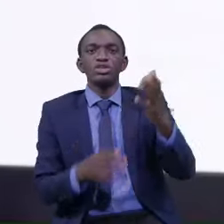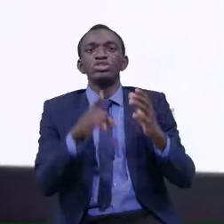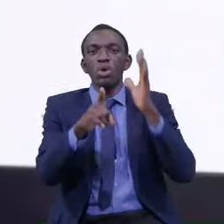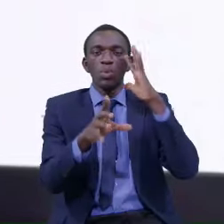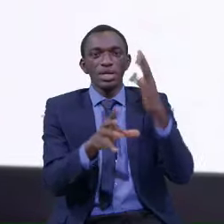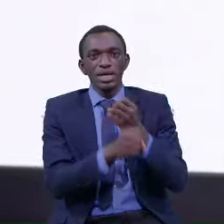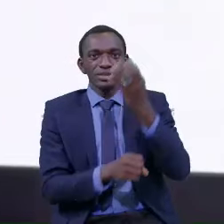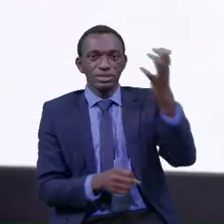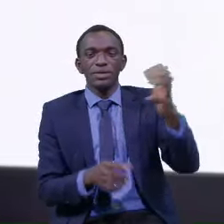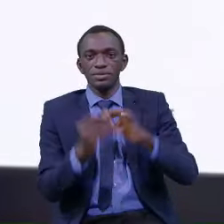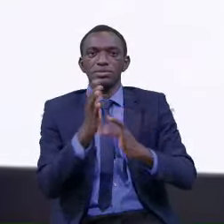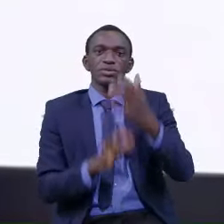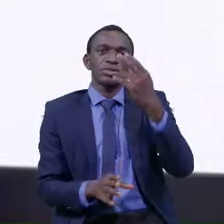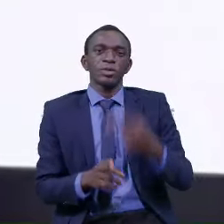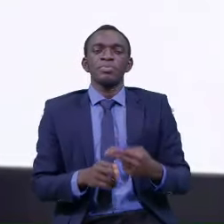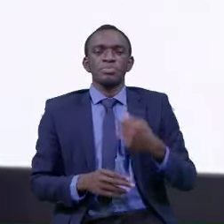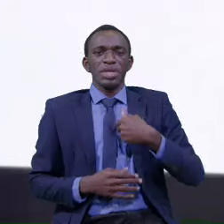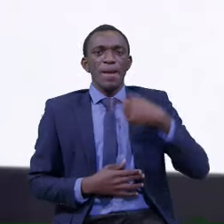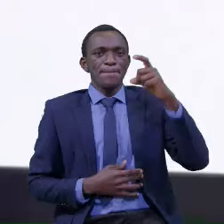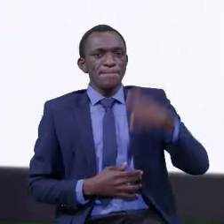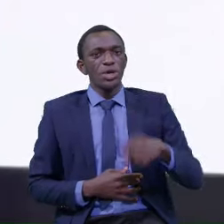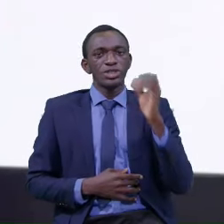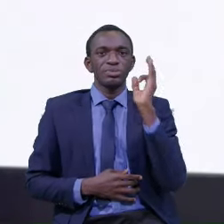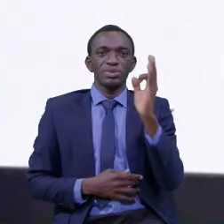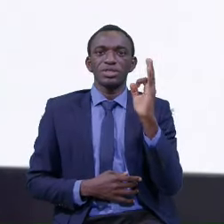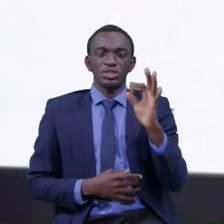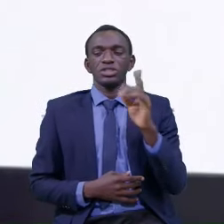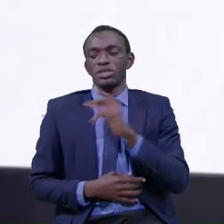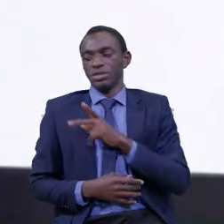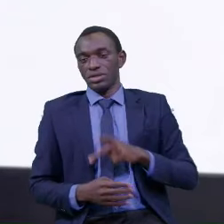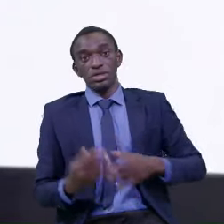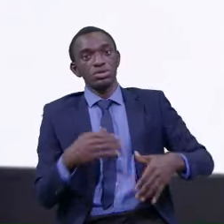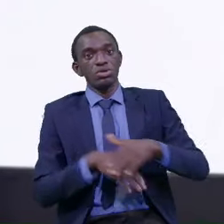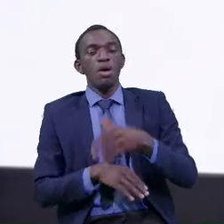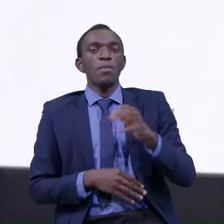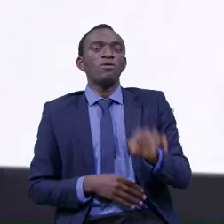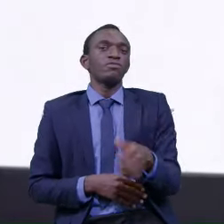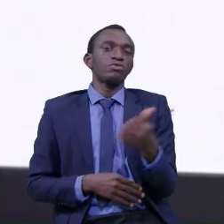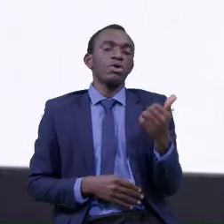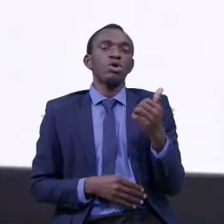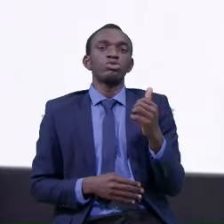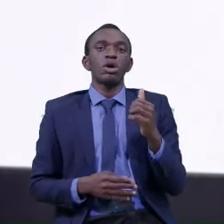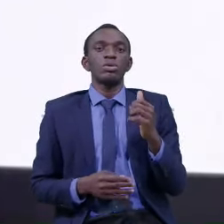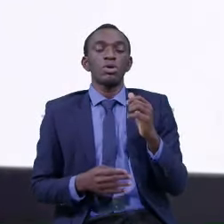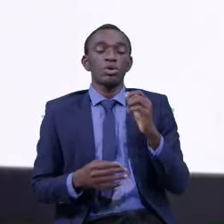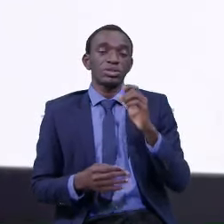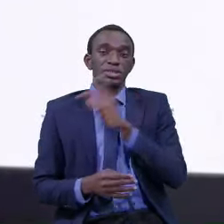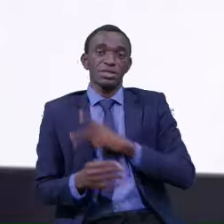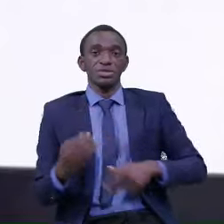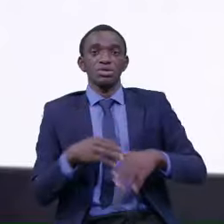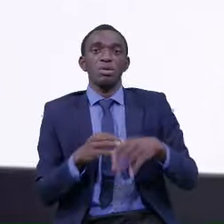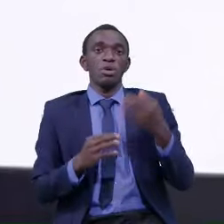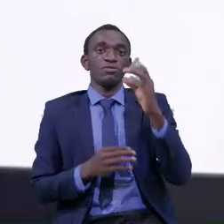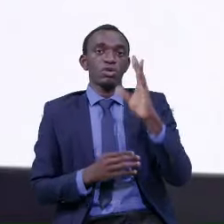must preach the kingdom of God to other cities also. That's goal. That's a